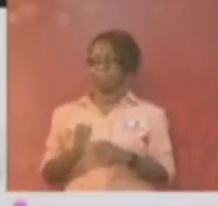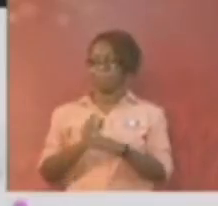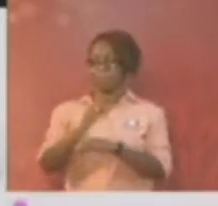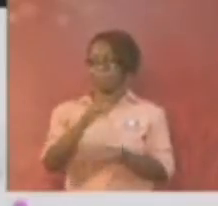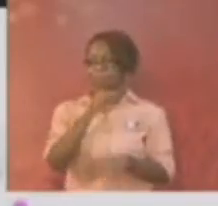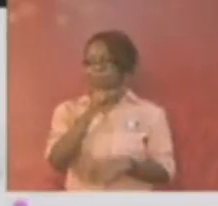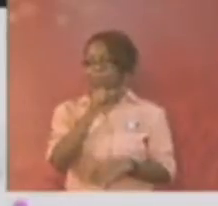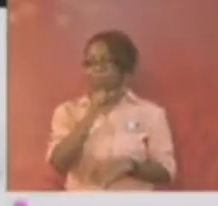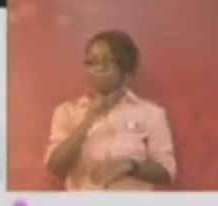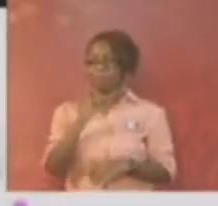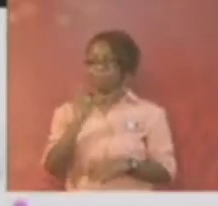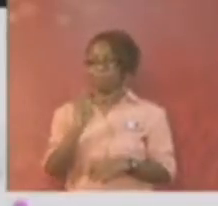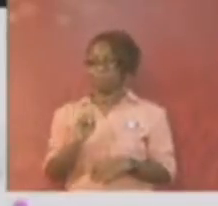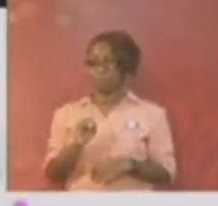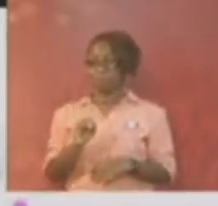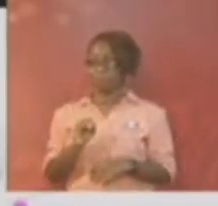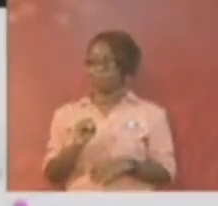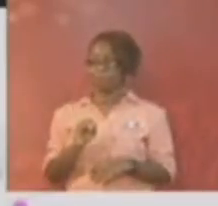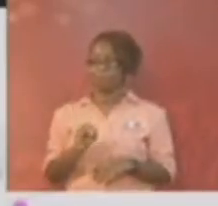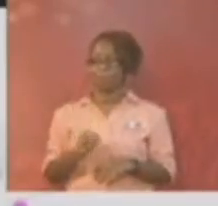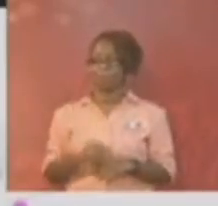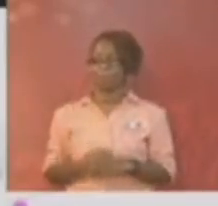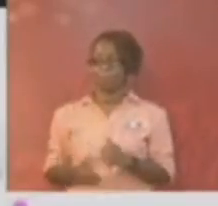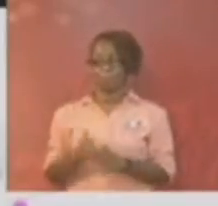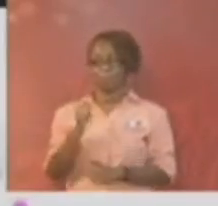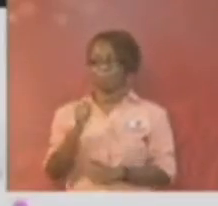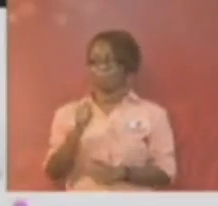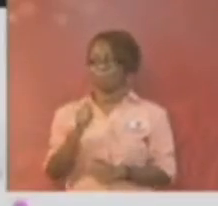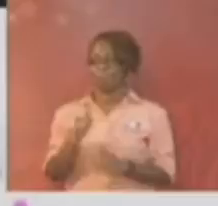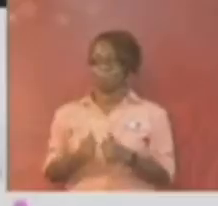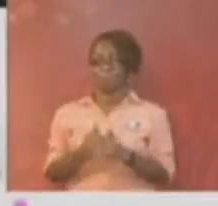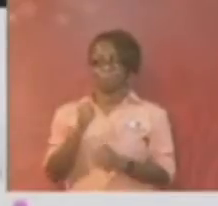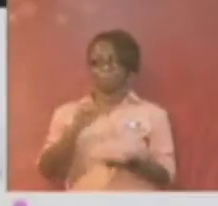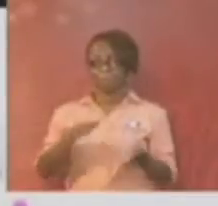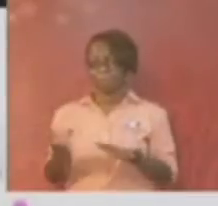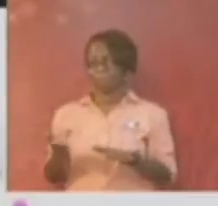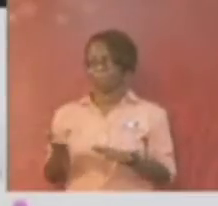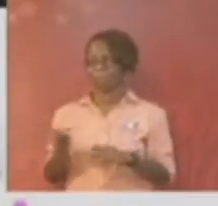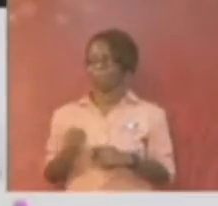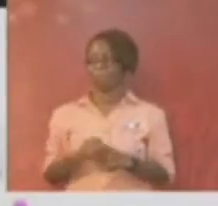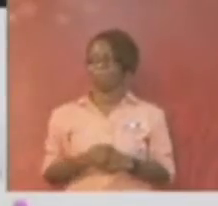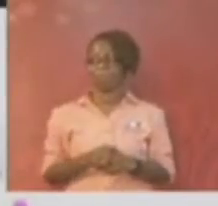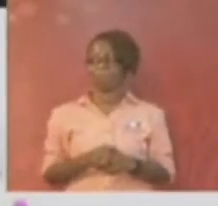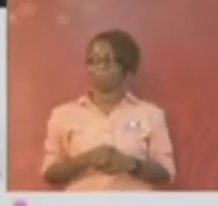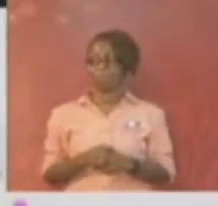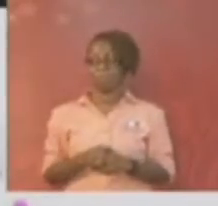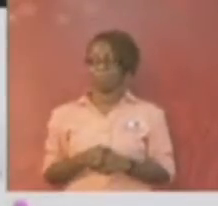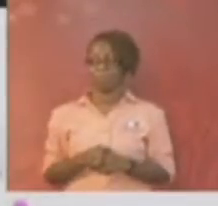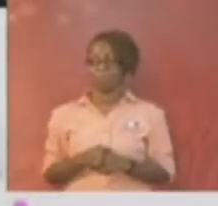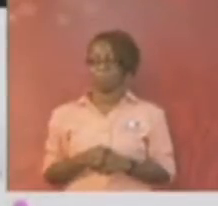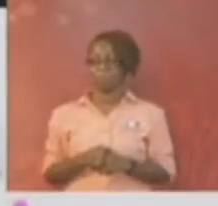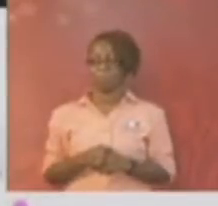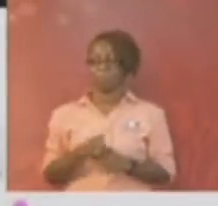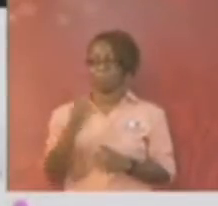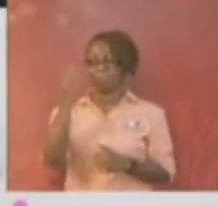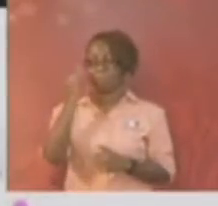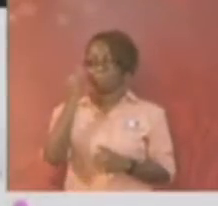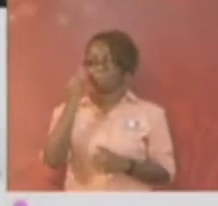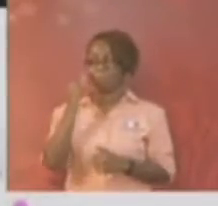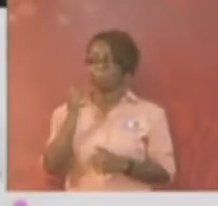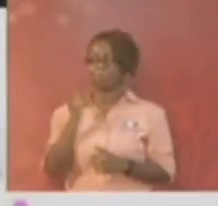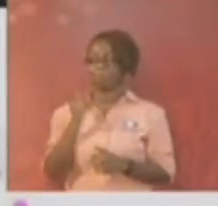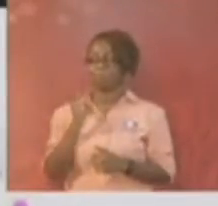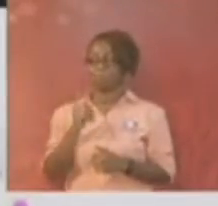accounting for nearly 2/3 of the deaths. Now, while we do note that the deaths have occurred in the